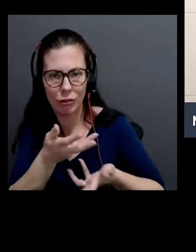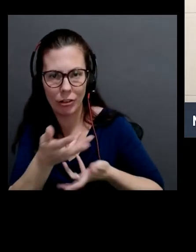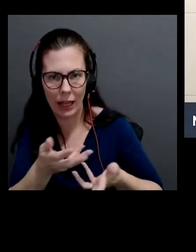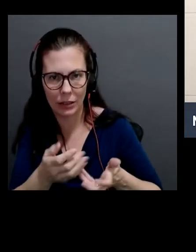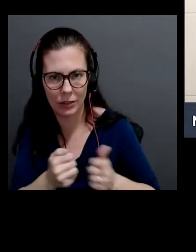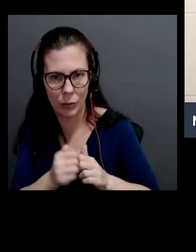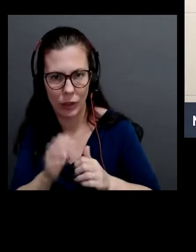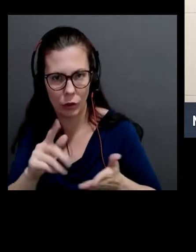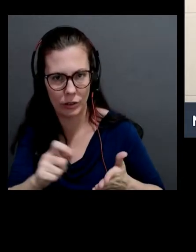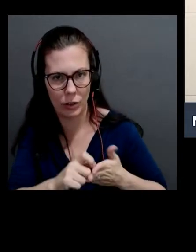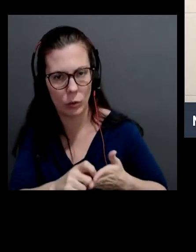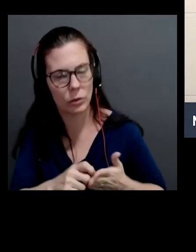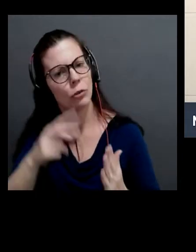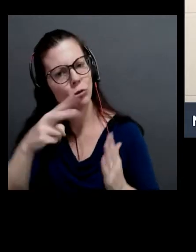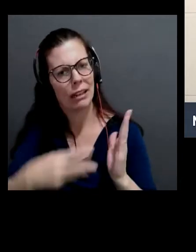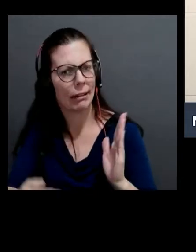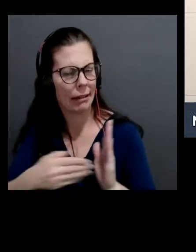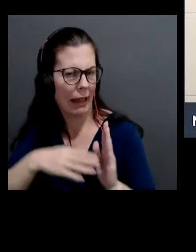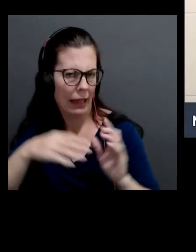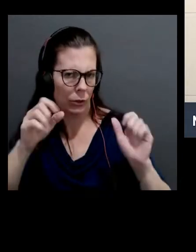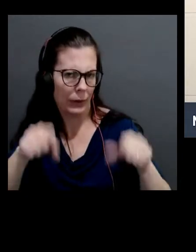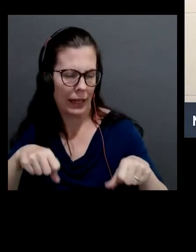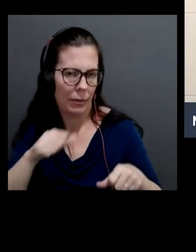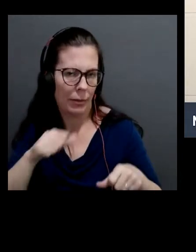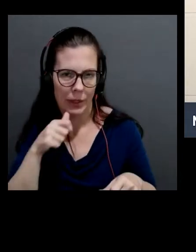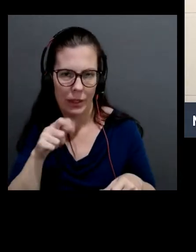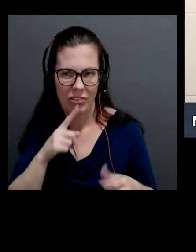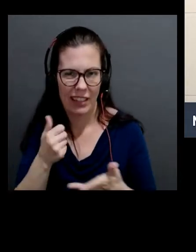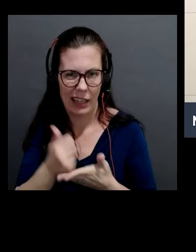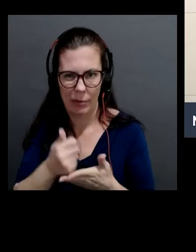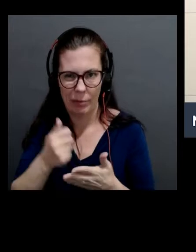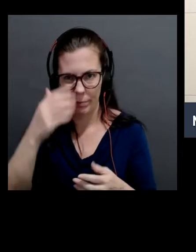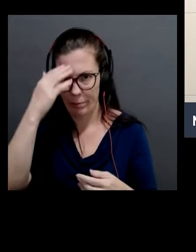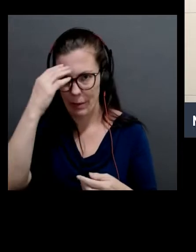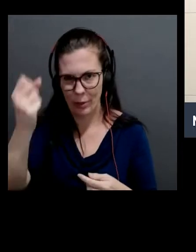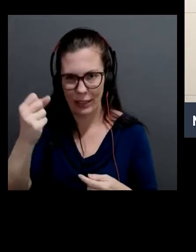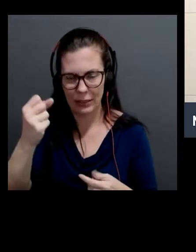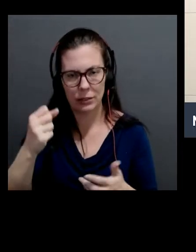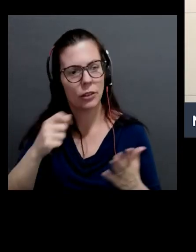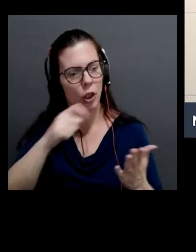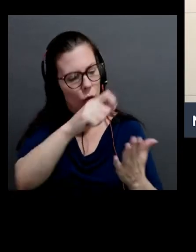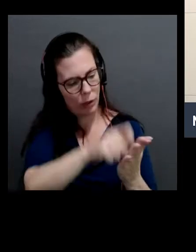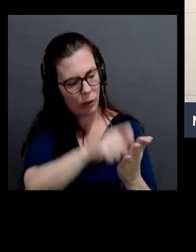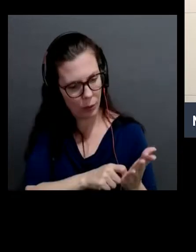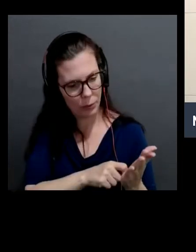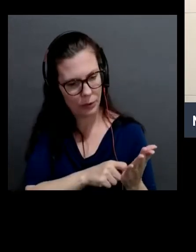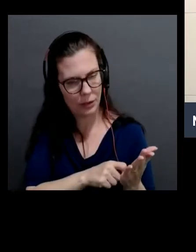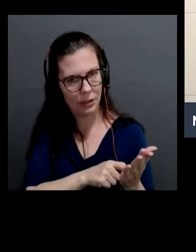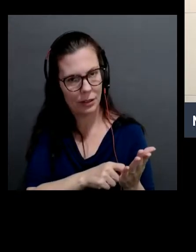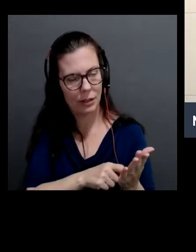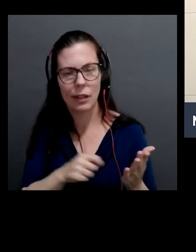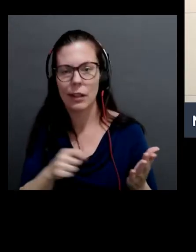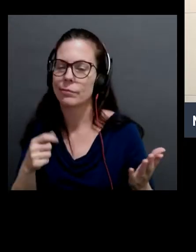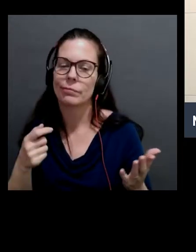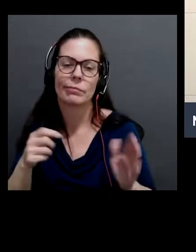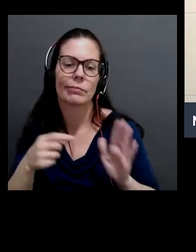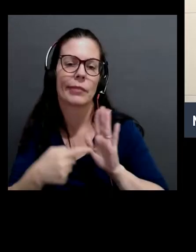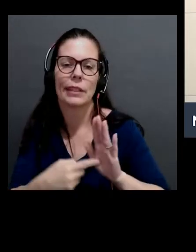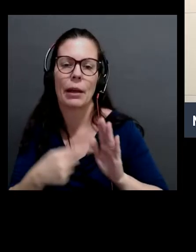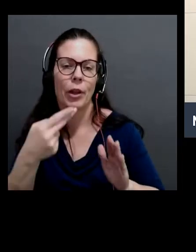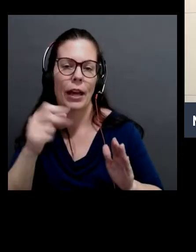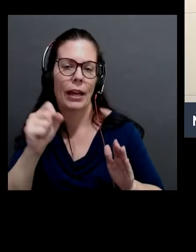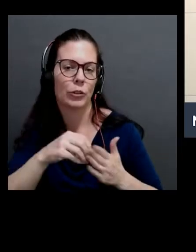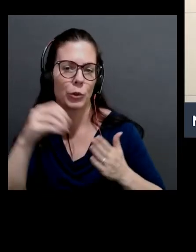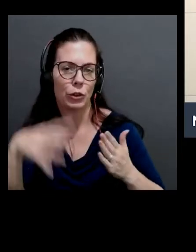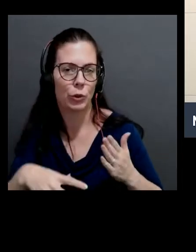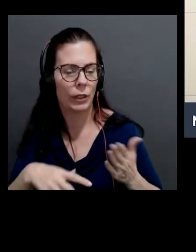you can reread them, but it's not really going to help you remember stuff. So people in our high school would go and create like sort of